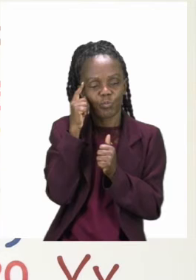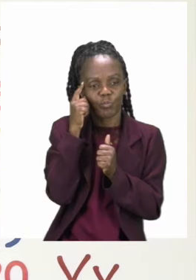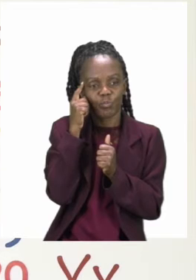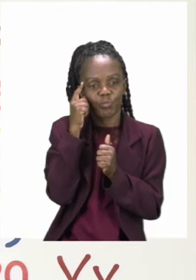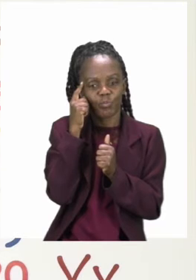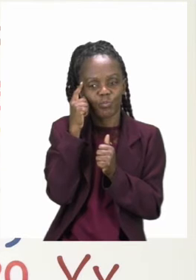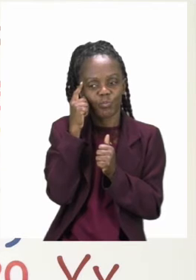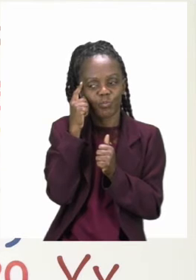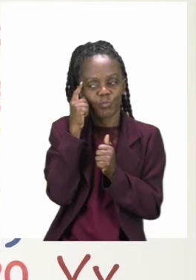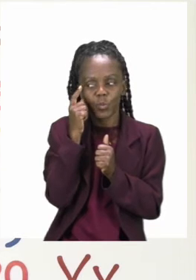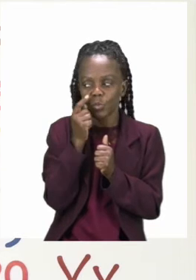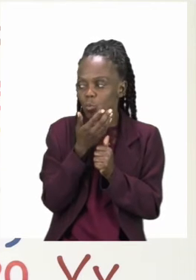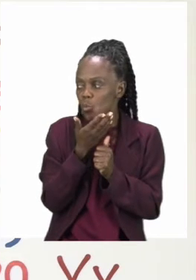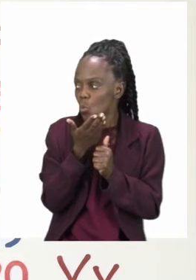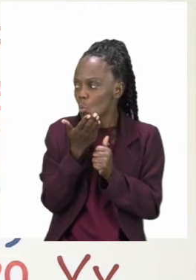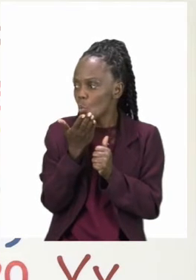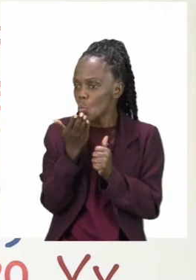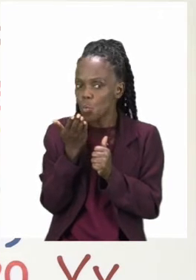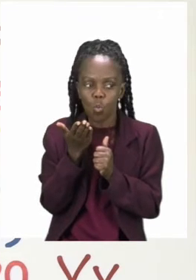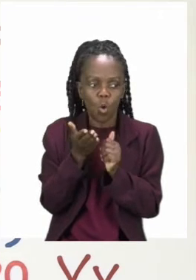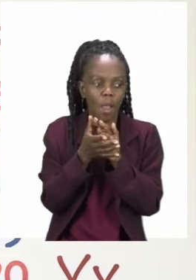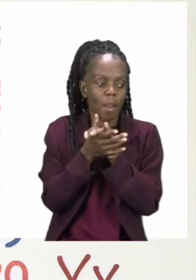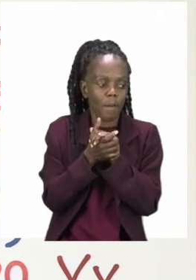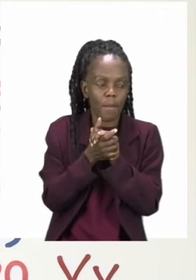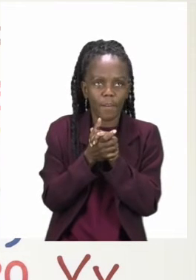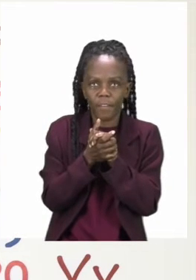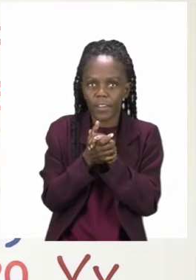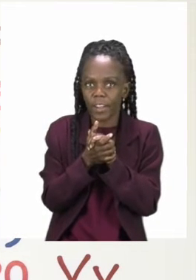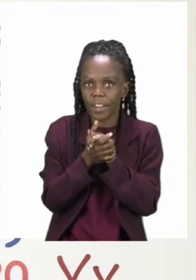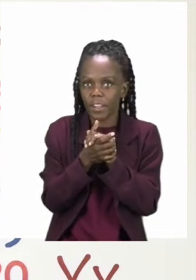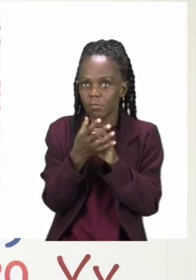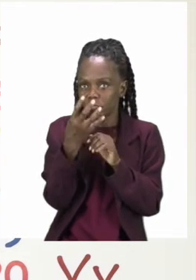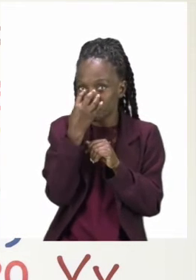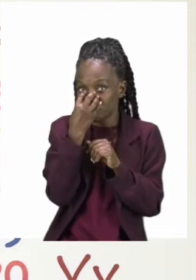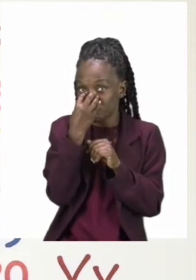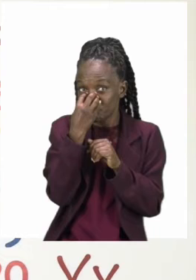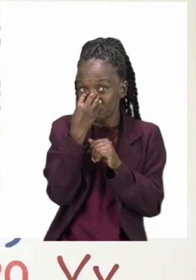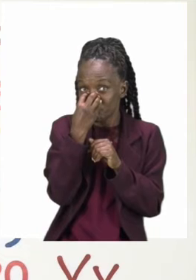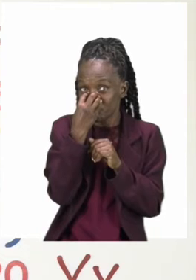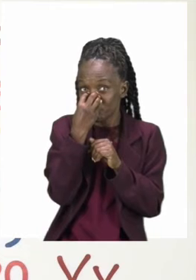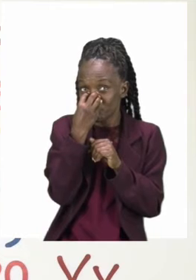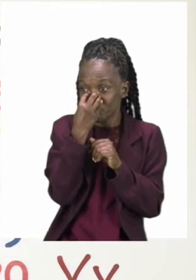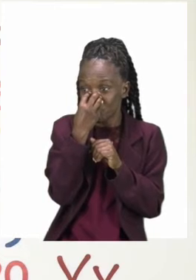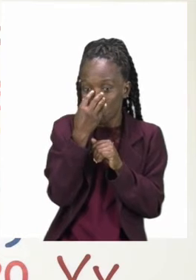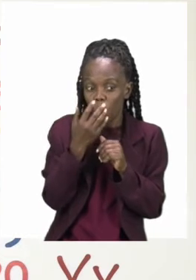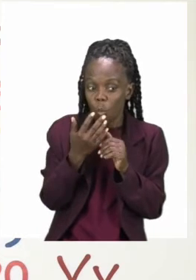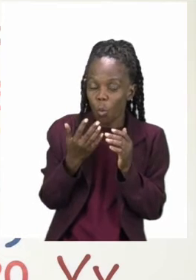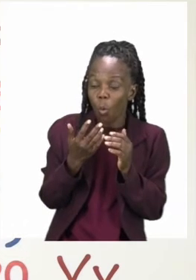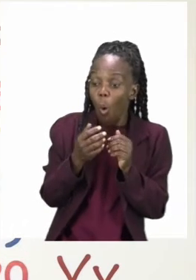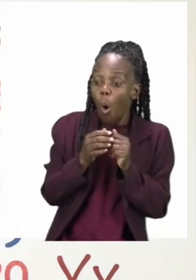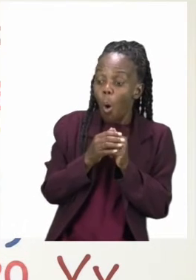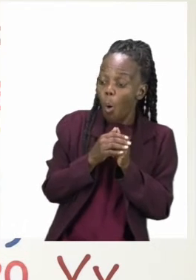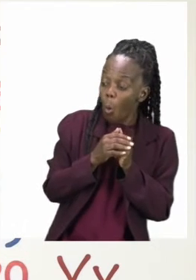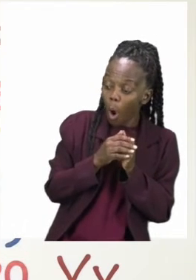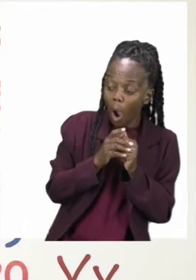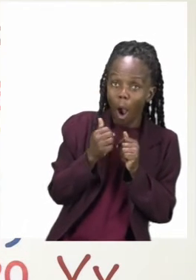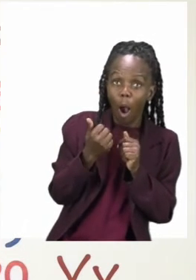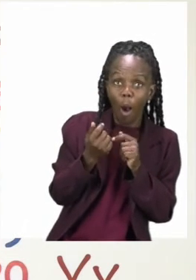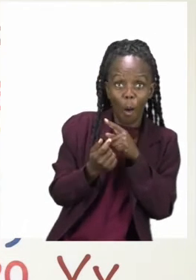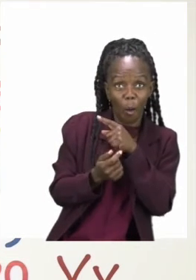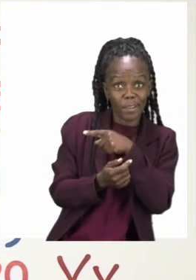glue. It also keeps our bodies at the right temperature, protects our bodies from harm, and gives us the sense of touch. And